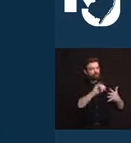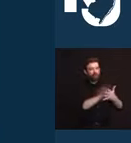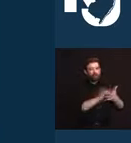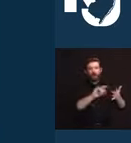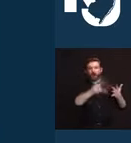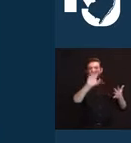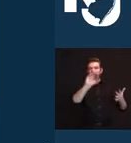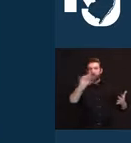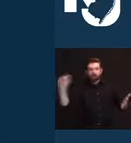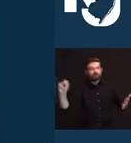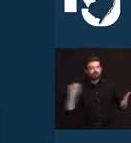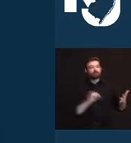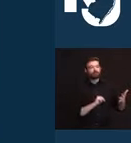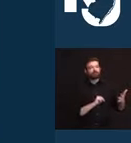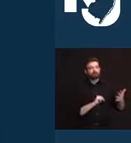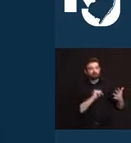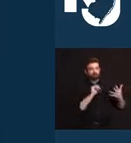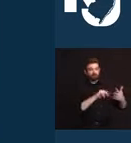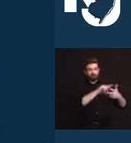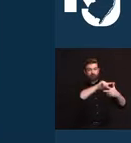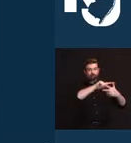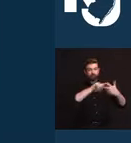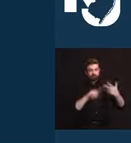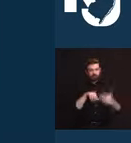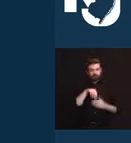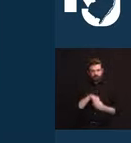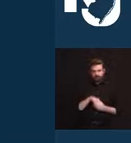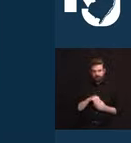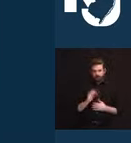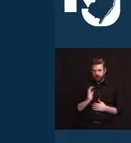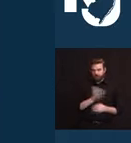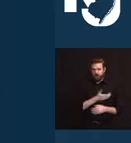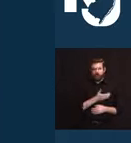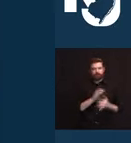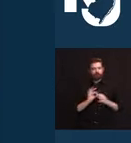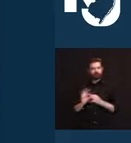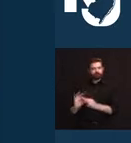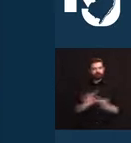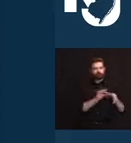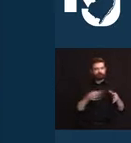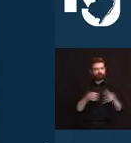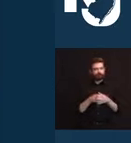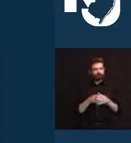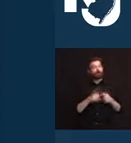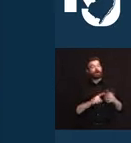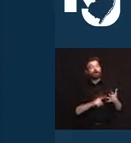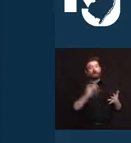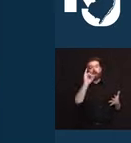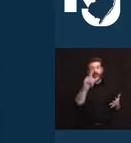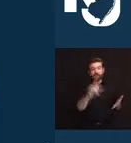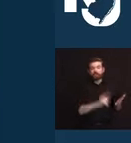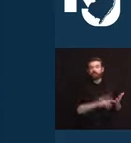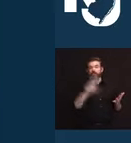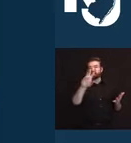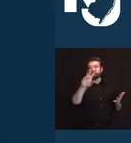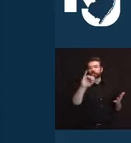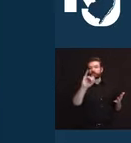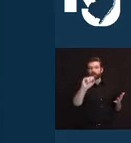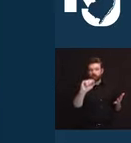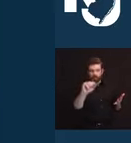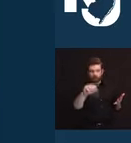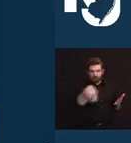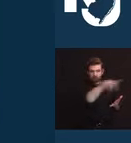broader coalition, that have coordinated the most, as well as our friends in Illinois and Wisconsin. As I've said many times, not only